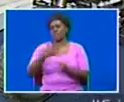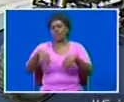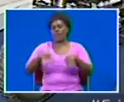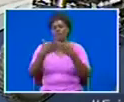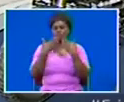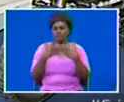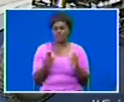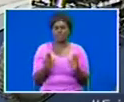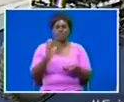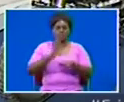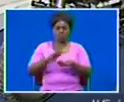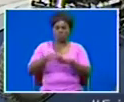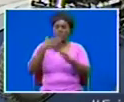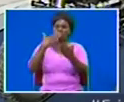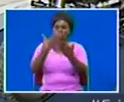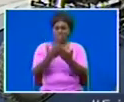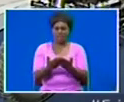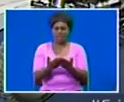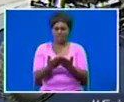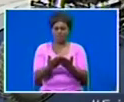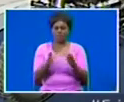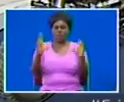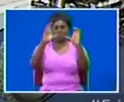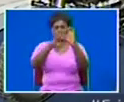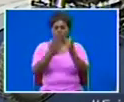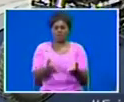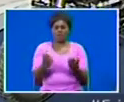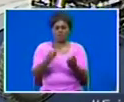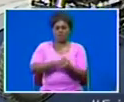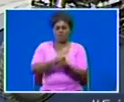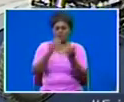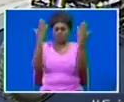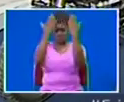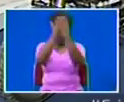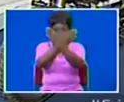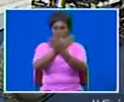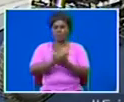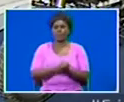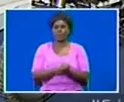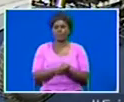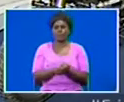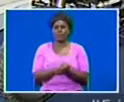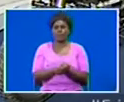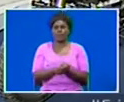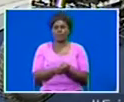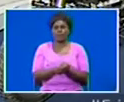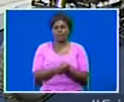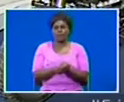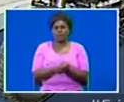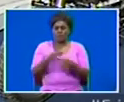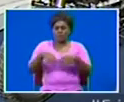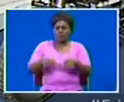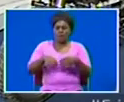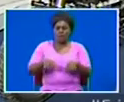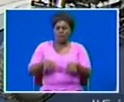Wow, that really good. Thank you so much, gentlemen, for joining me tonight on Friday Briefing. All right, so of course we've gotten to hear snippets of what Ride